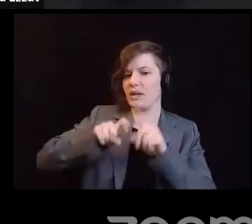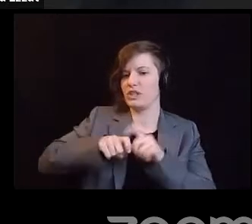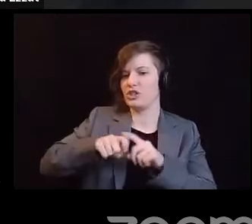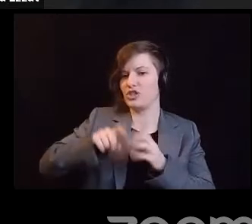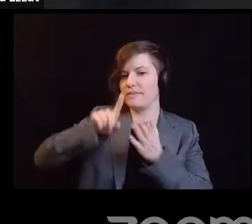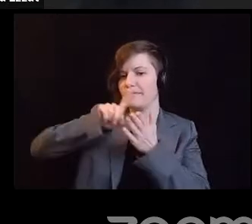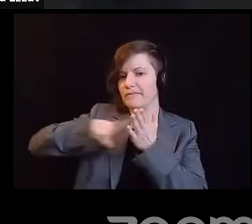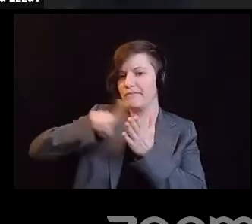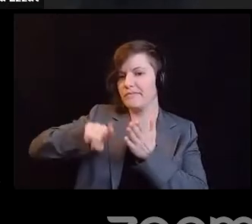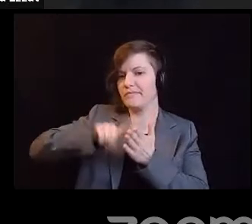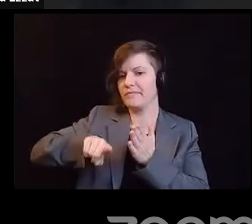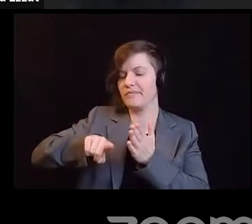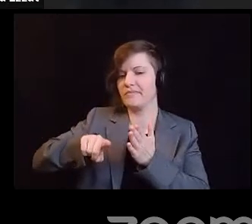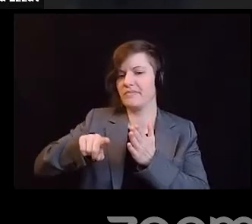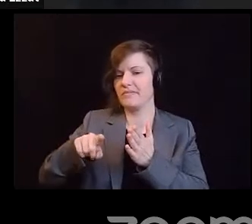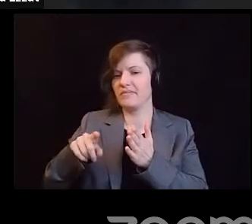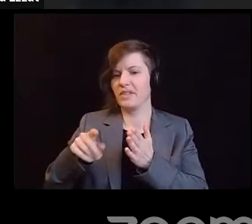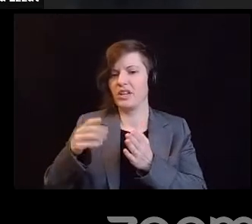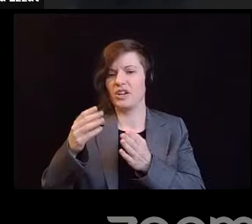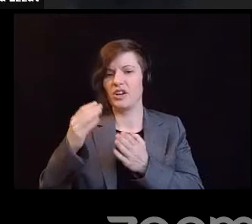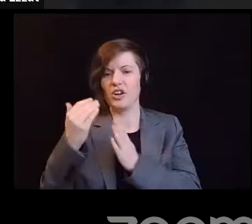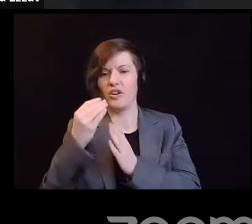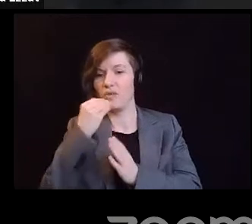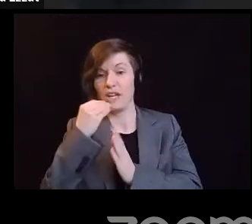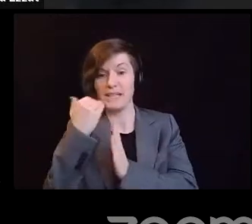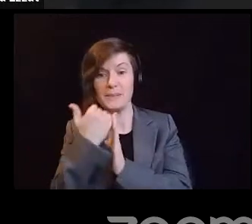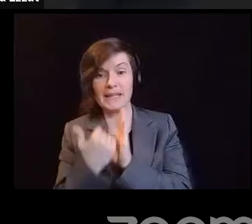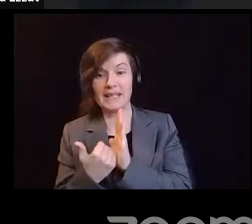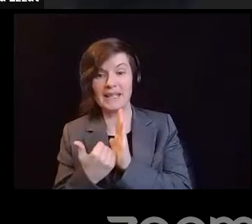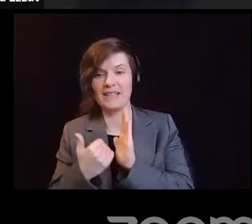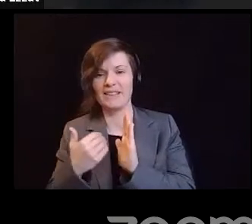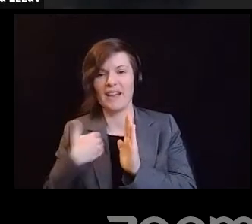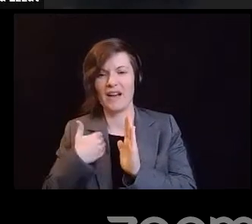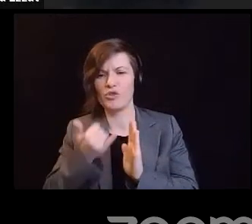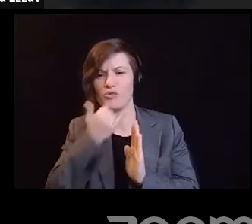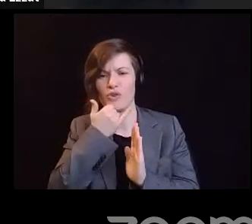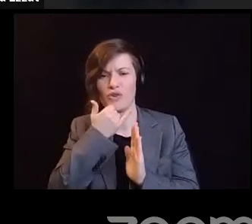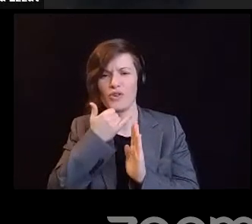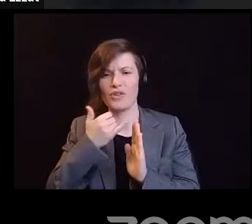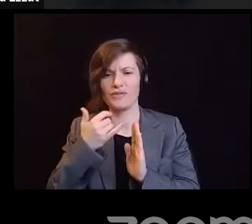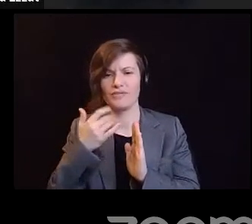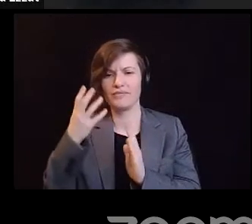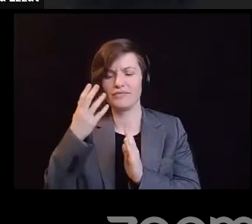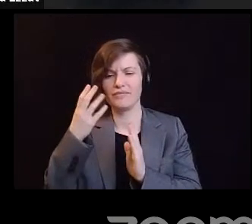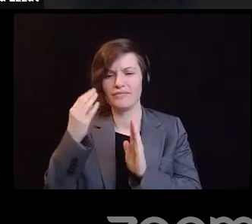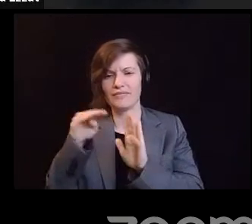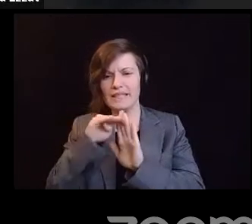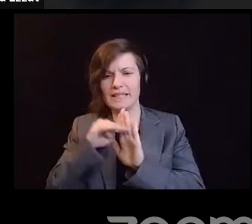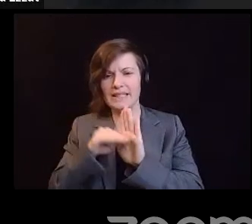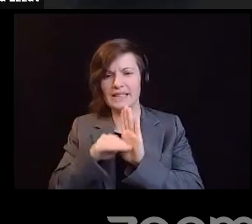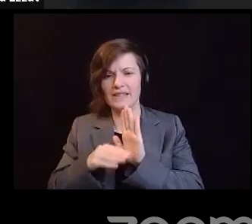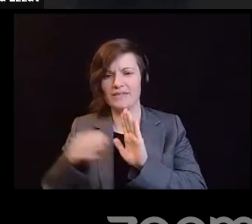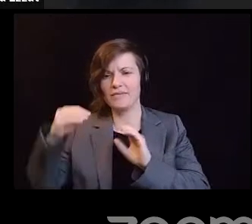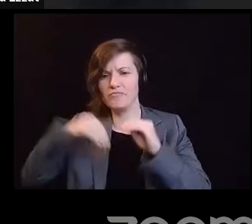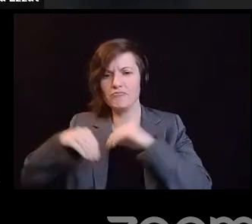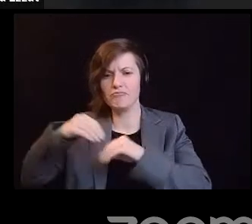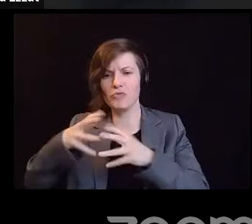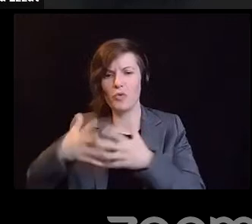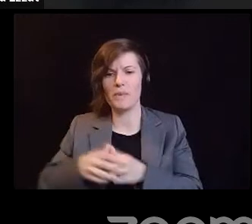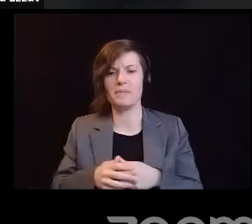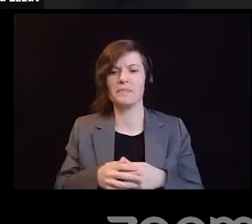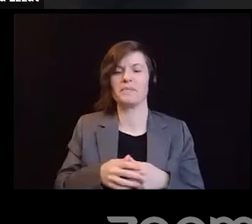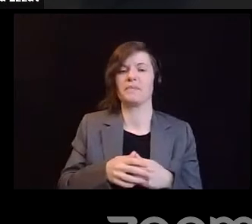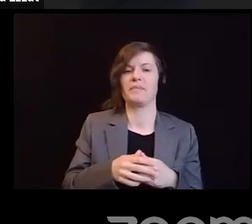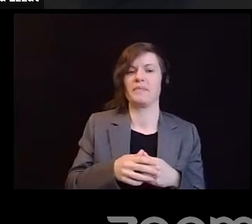ingredients, and other similar insider tidbits that reveal a lot about the culture of